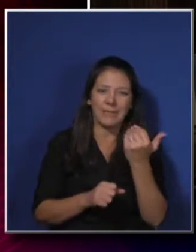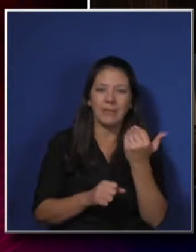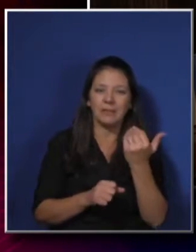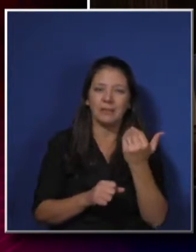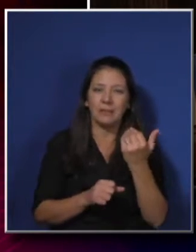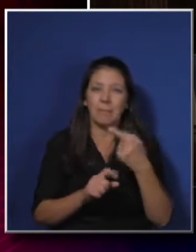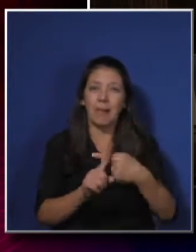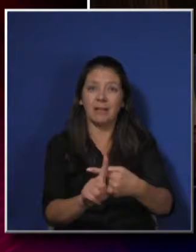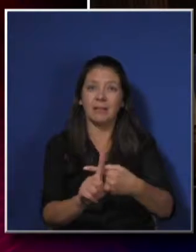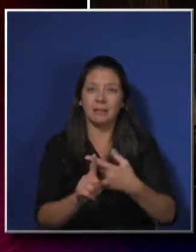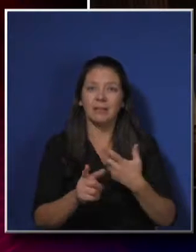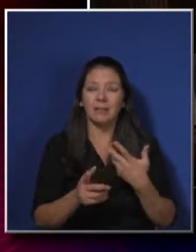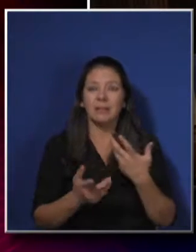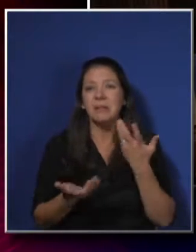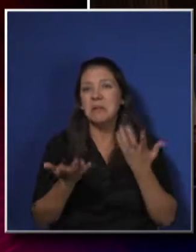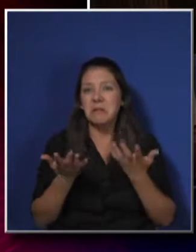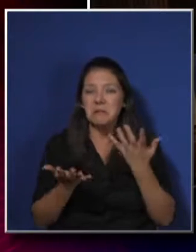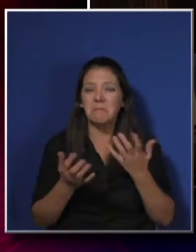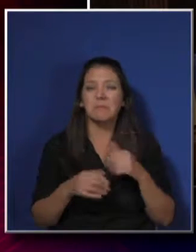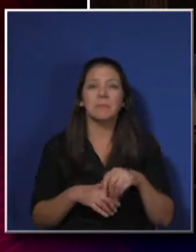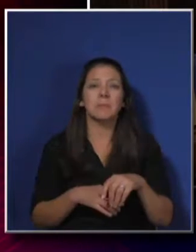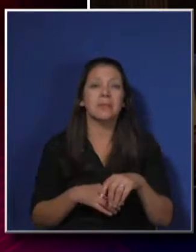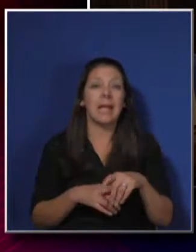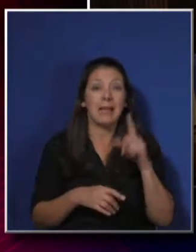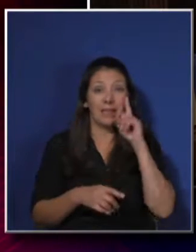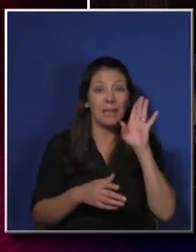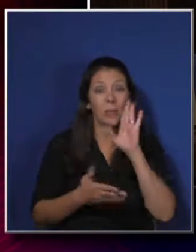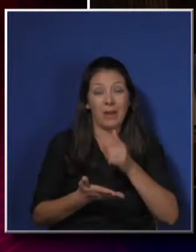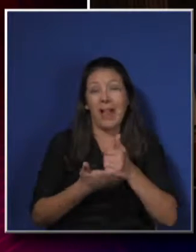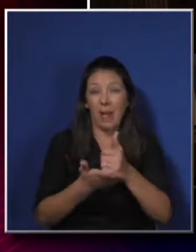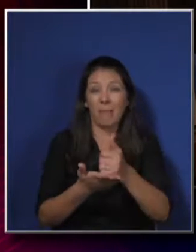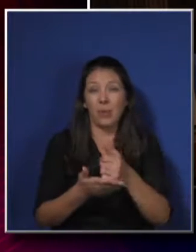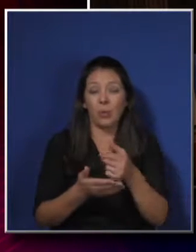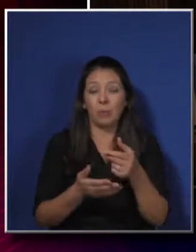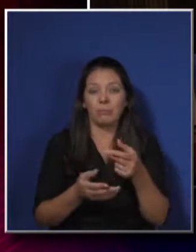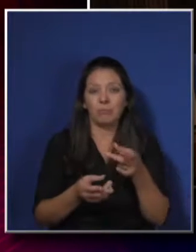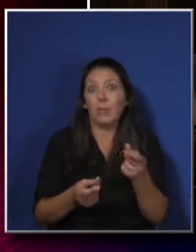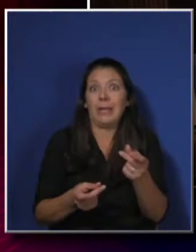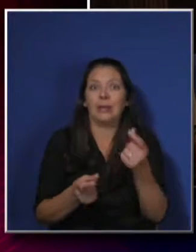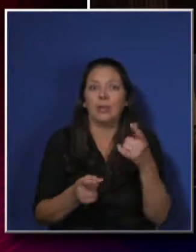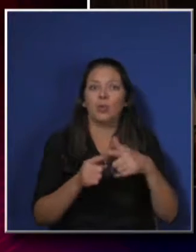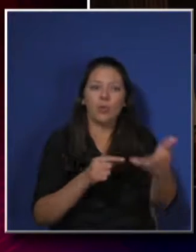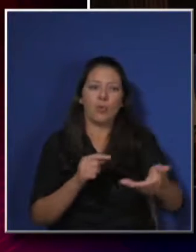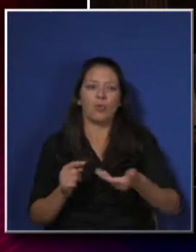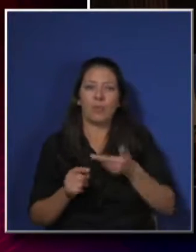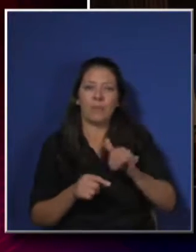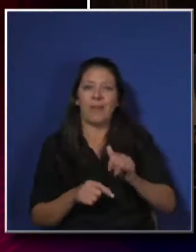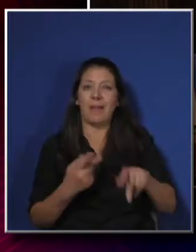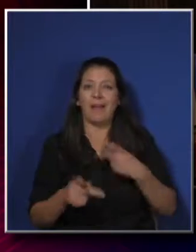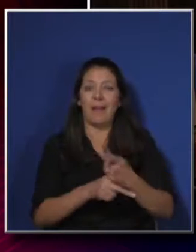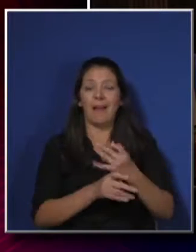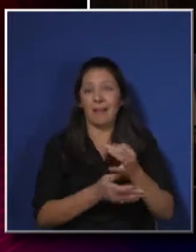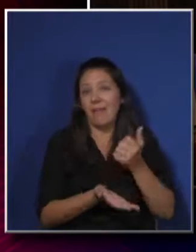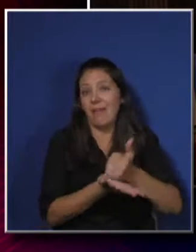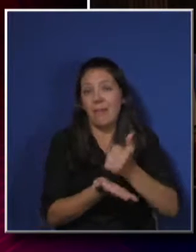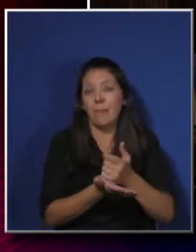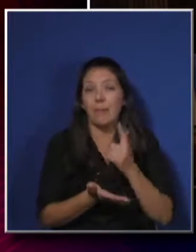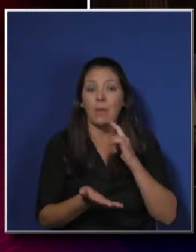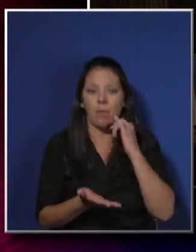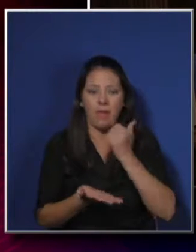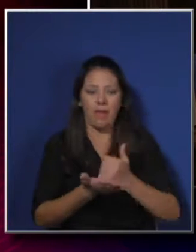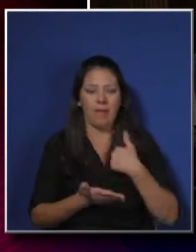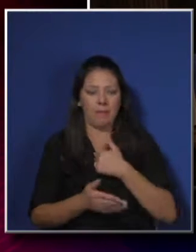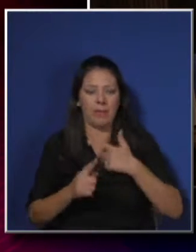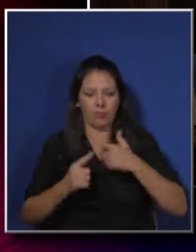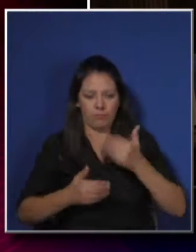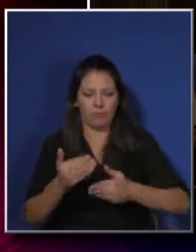But that would help you, I think, quickly procure that type of help and be in a position to help us start in the